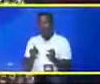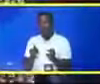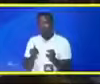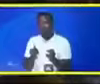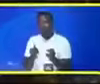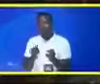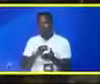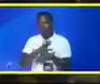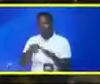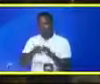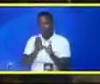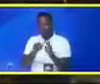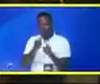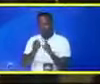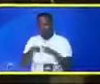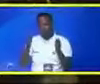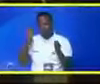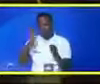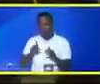All doors were open.